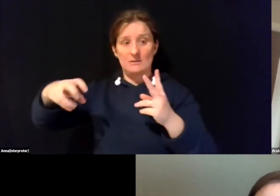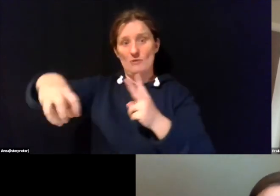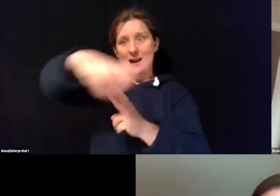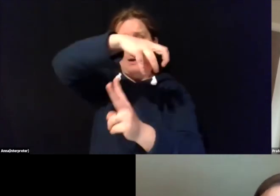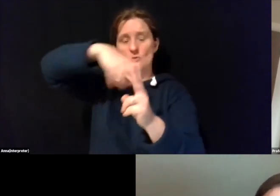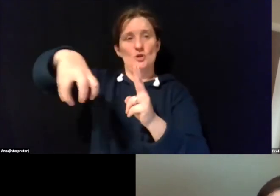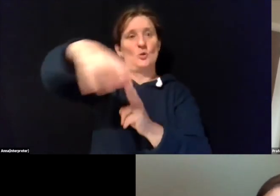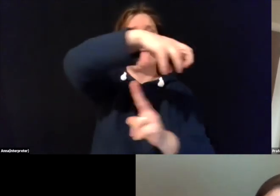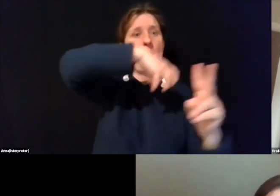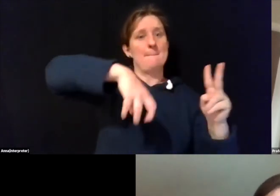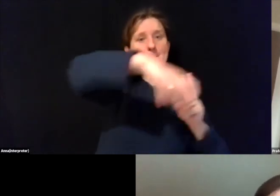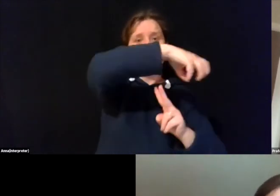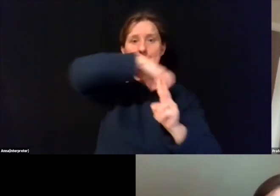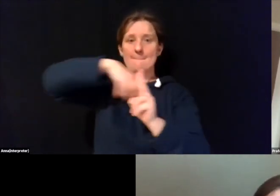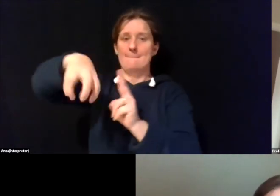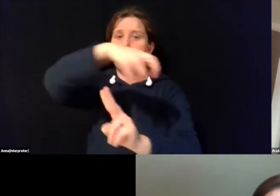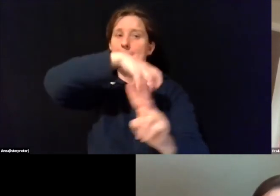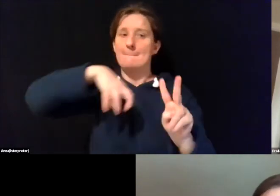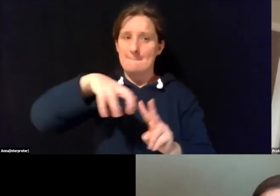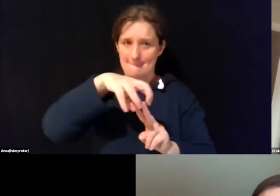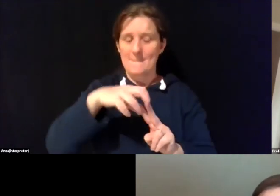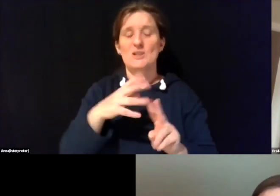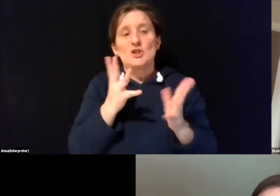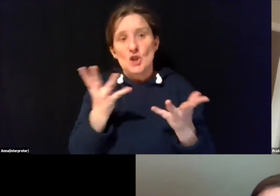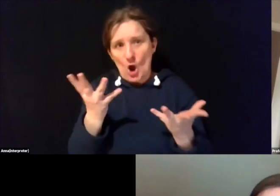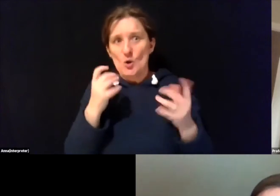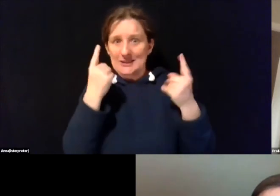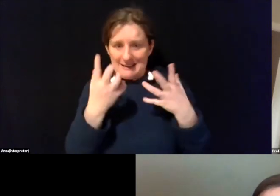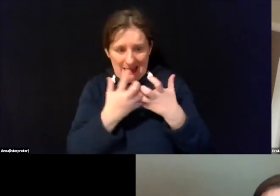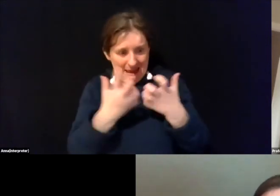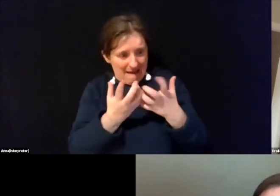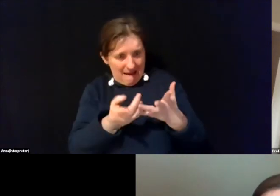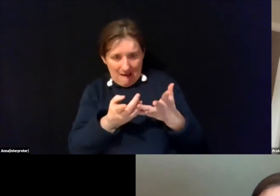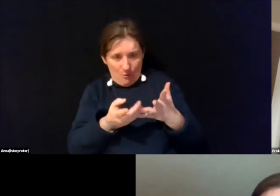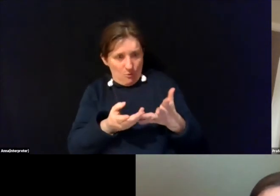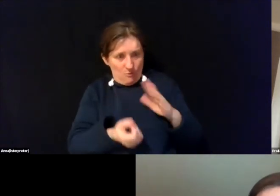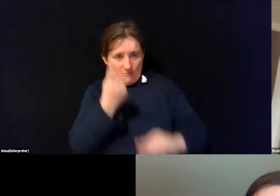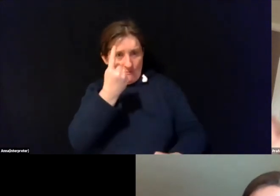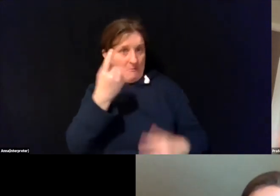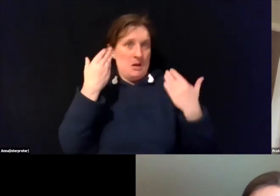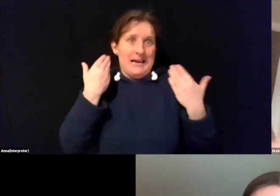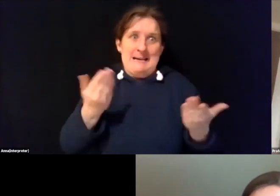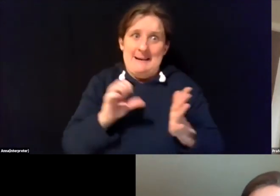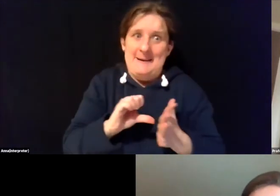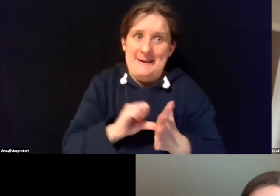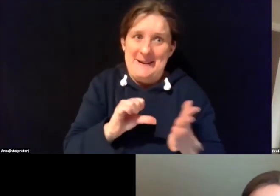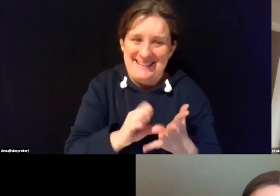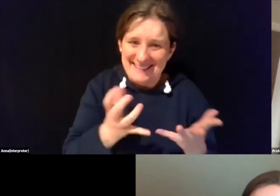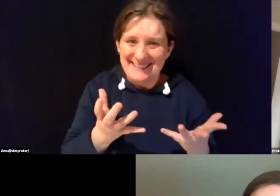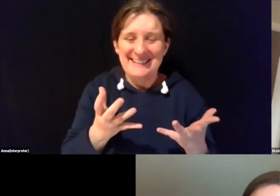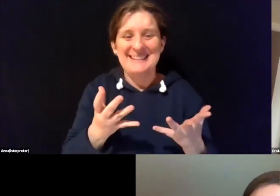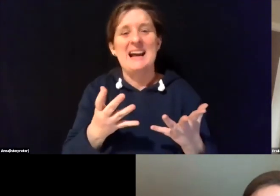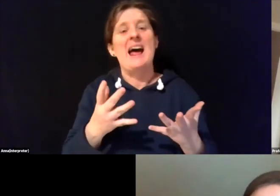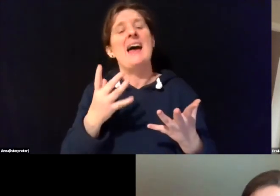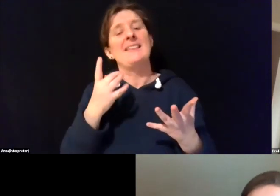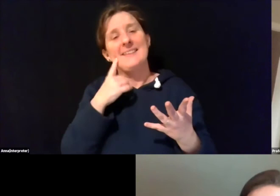stars. And so understanding how those things form is quite difficult. And I think it tells us that planet formation is